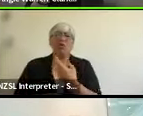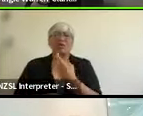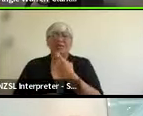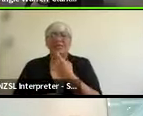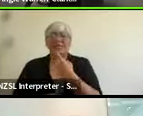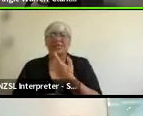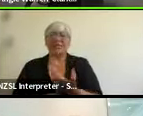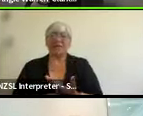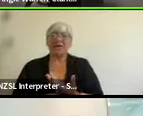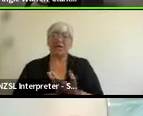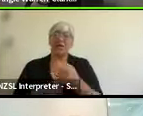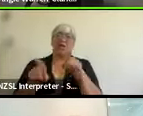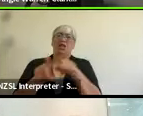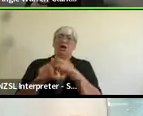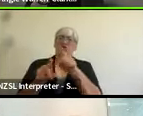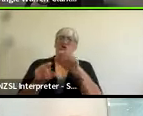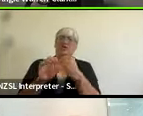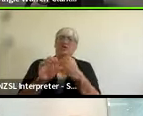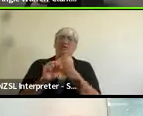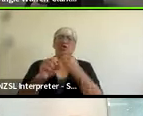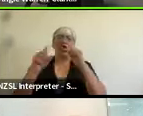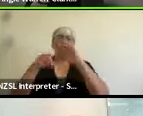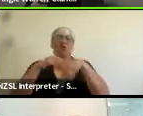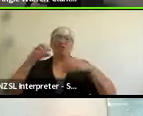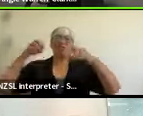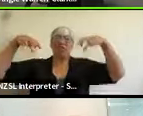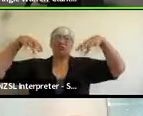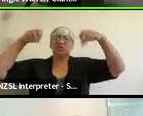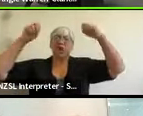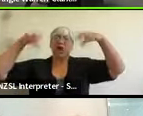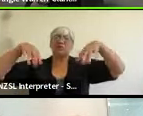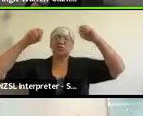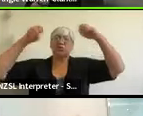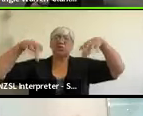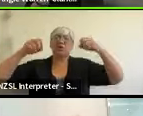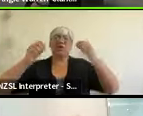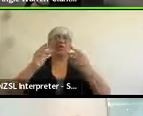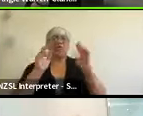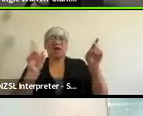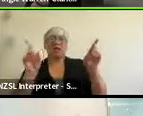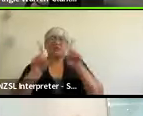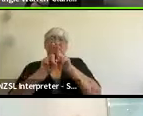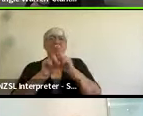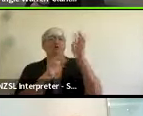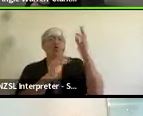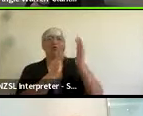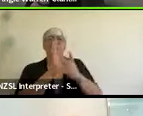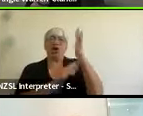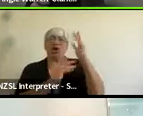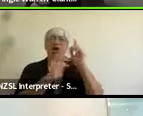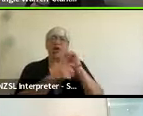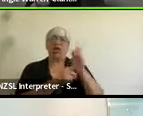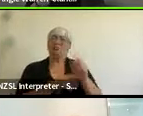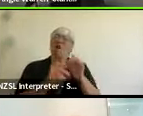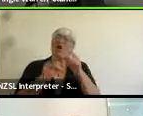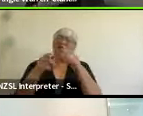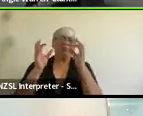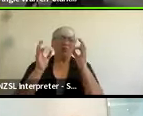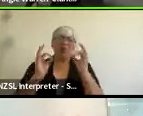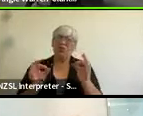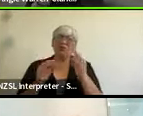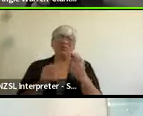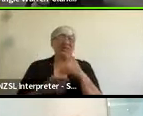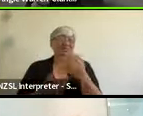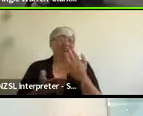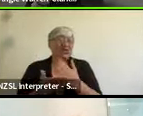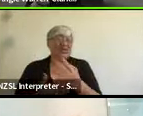the flashing lights when there's a fire alarm, perfect example of something relatively